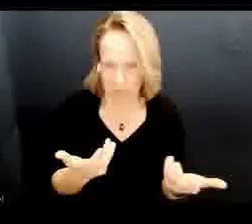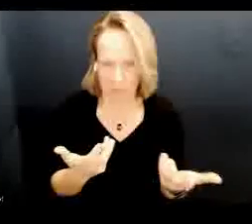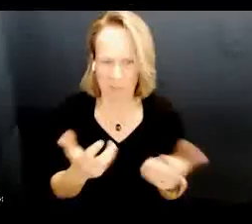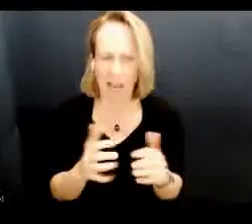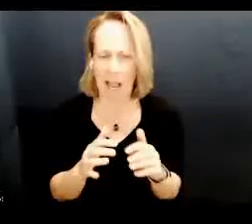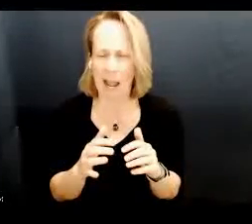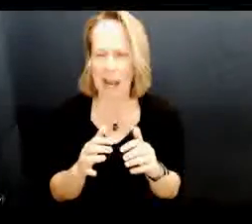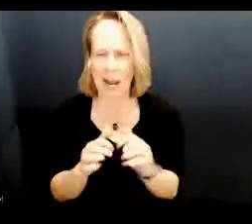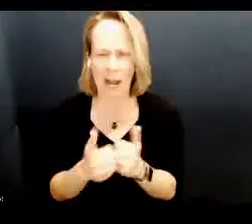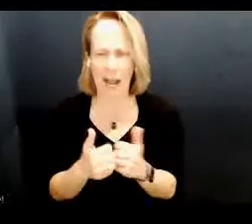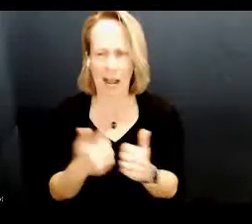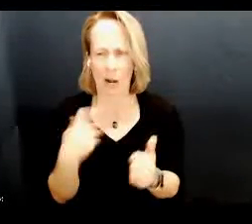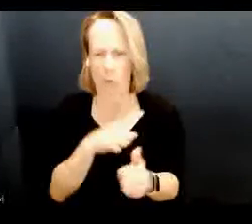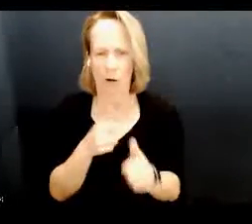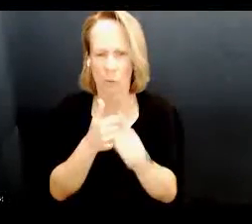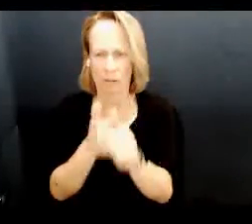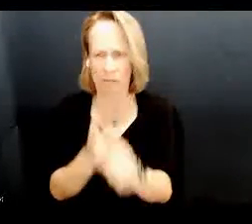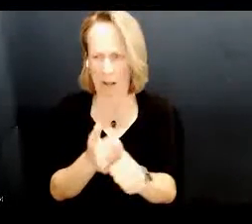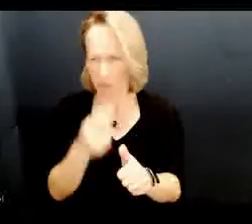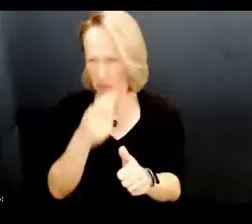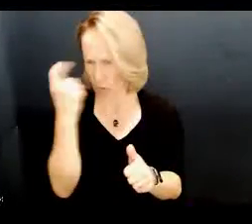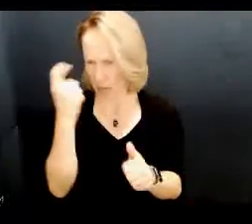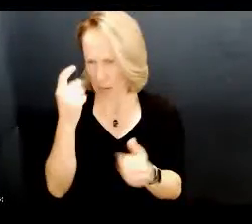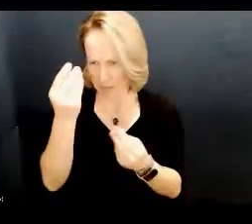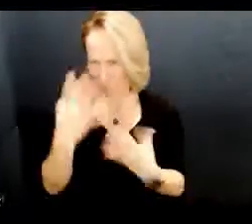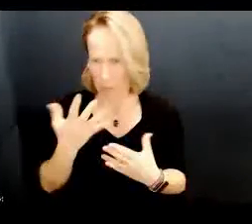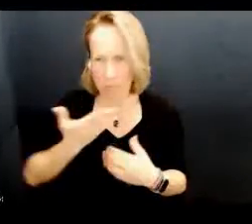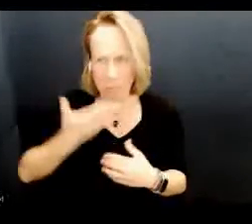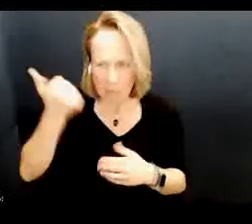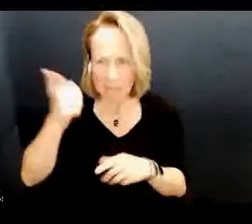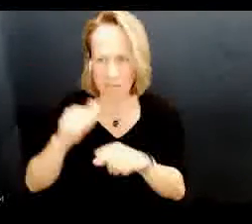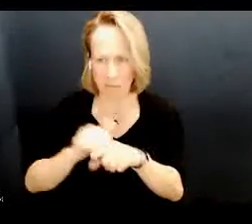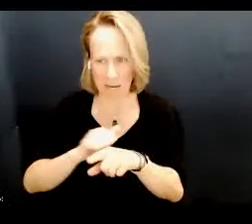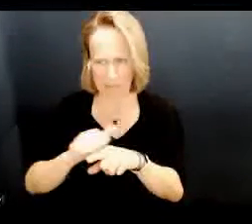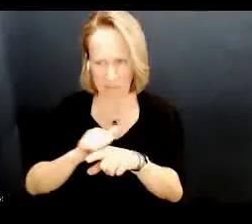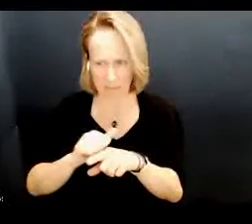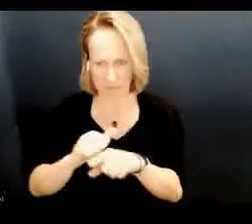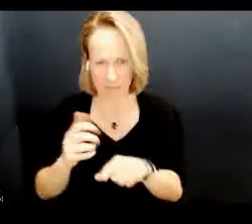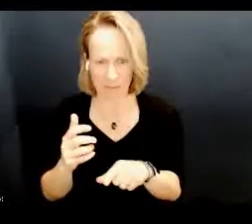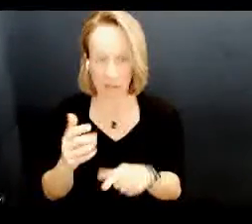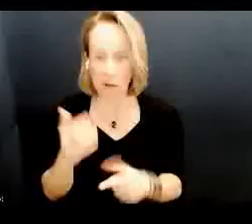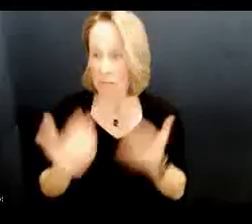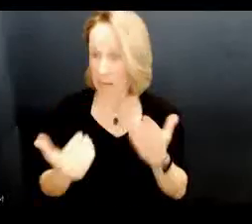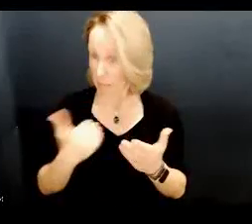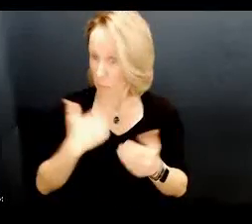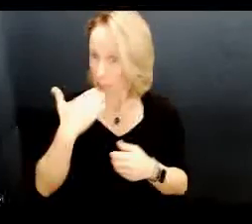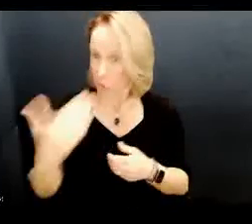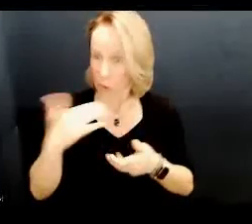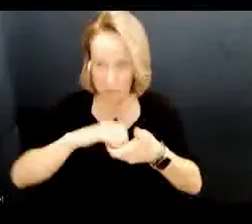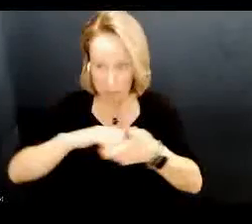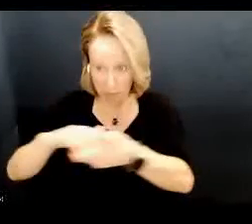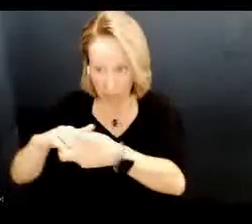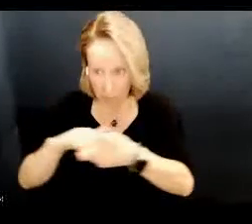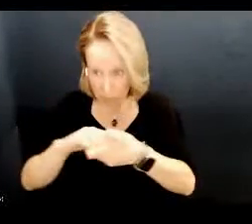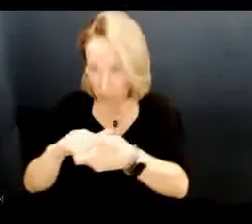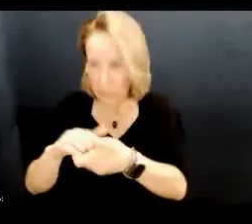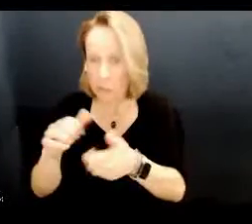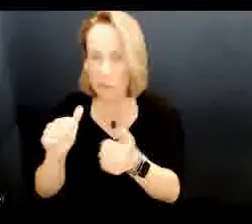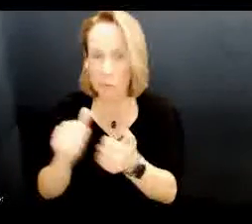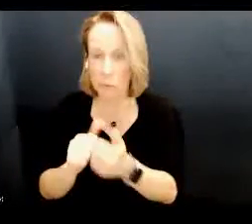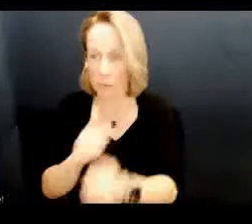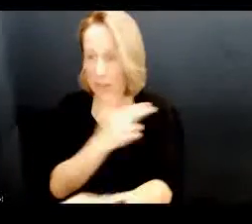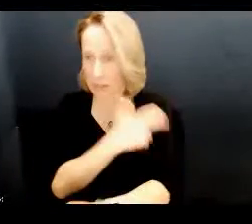following trauma-informed best practices, right? So maybe we have a lot of really good collaboration, the SART's